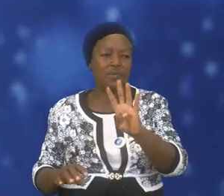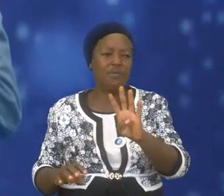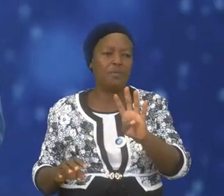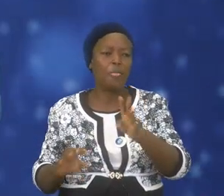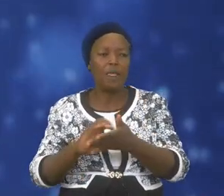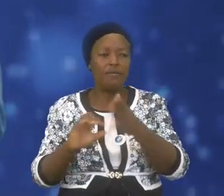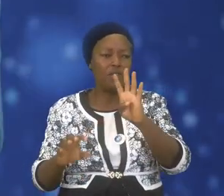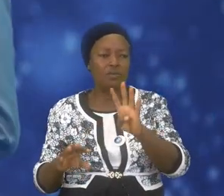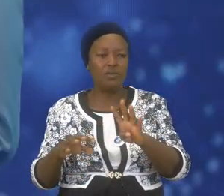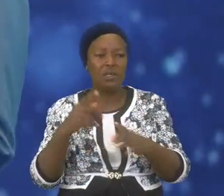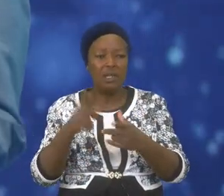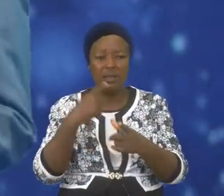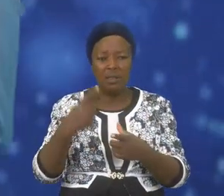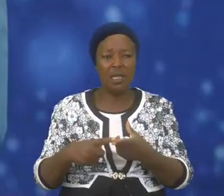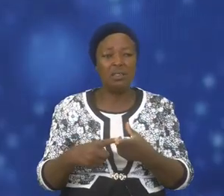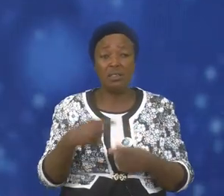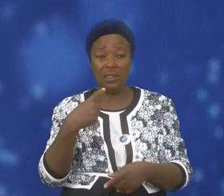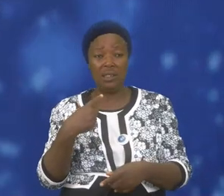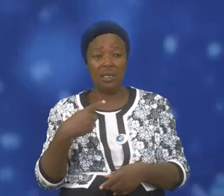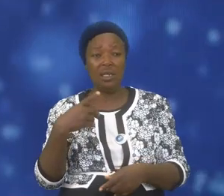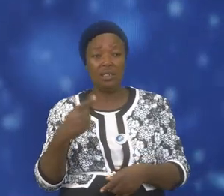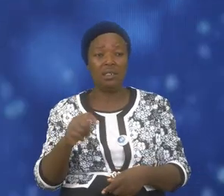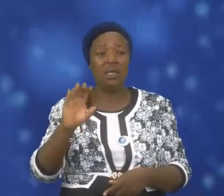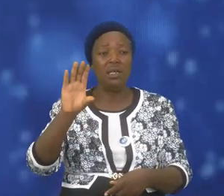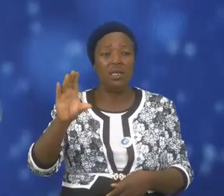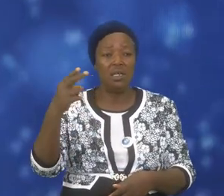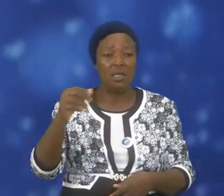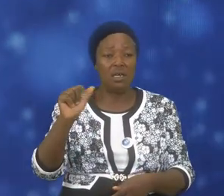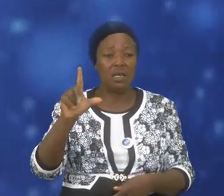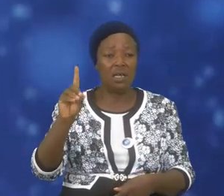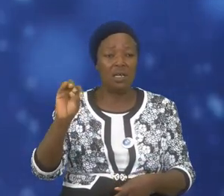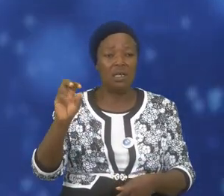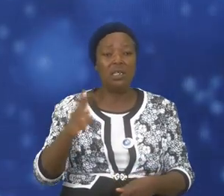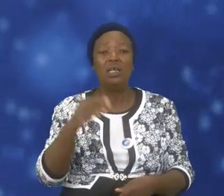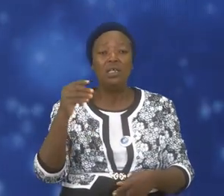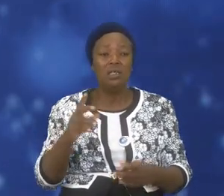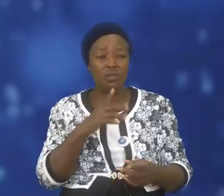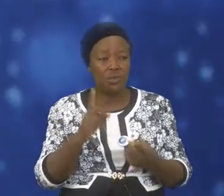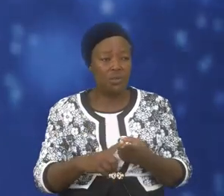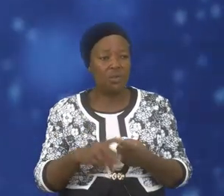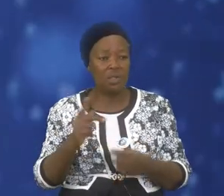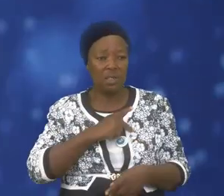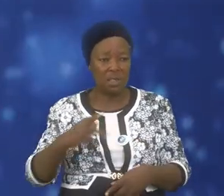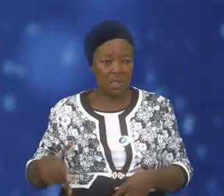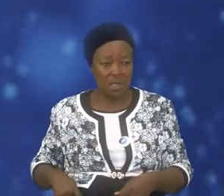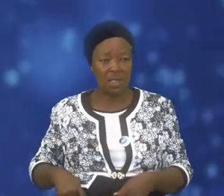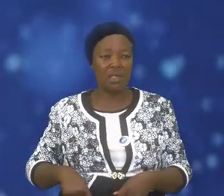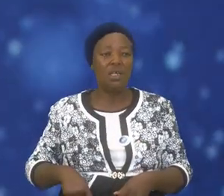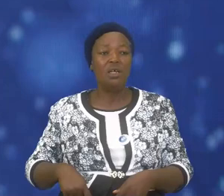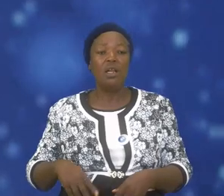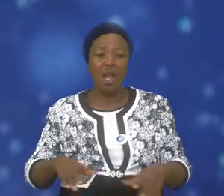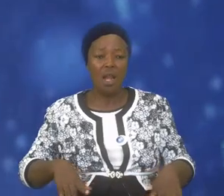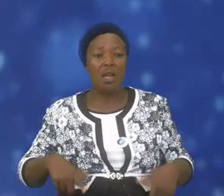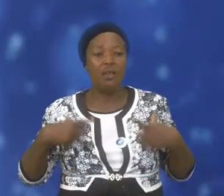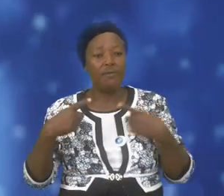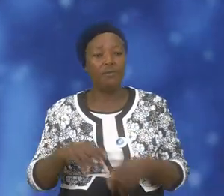in Syriac, that's in their language, O king, live forever. Tell thy servants the dream, and we will